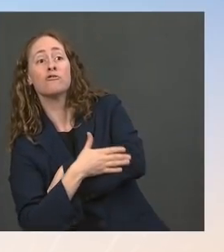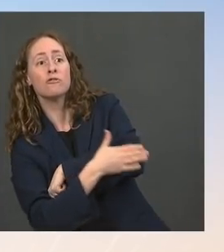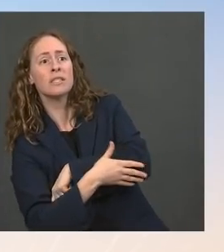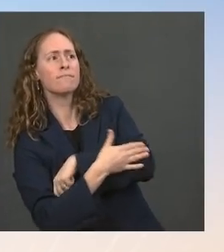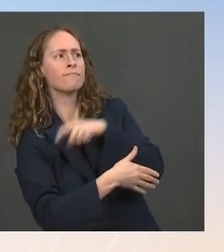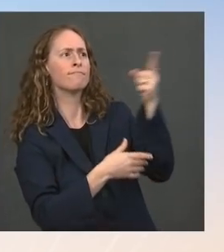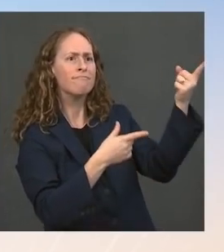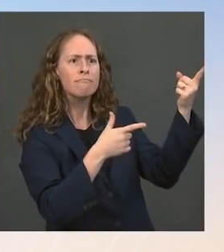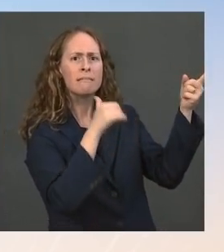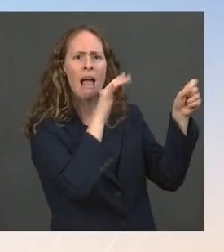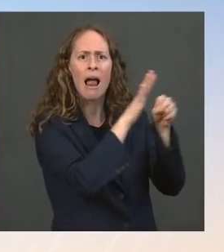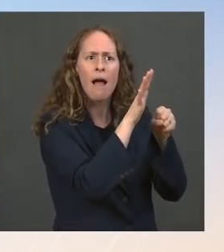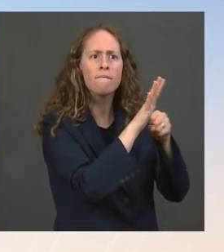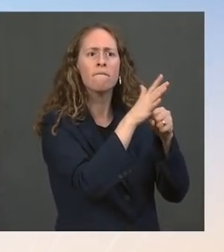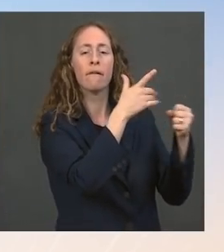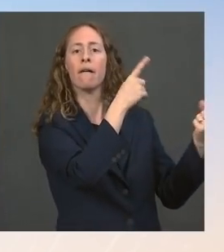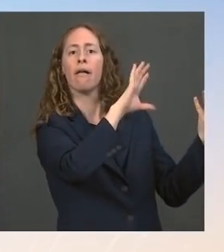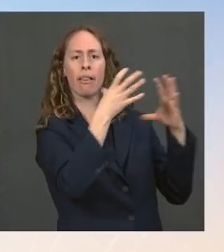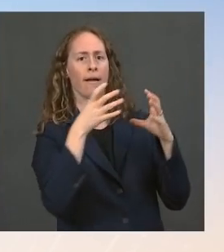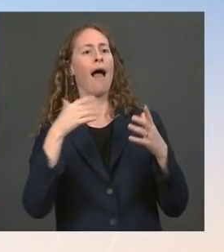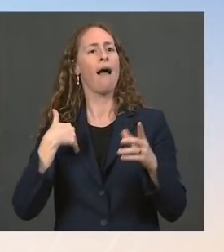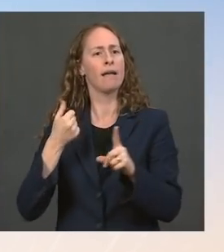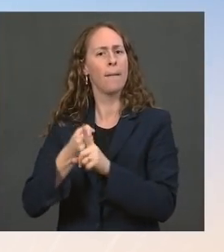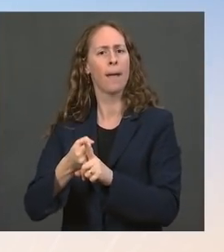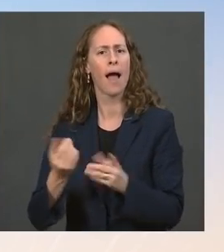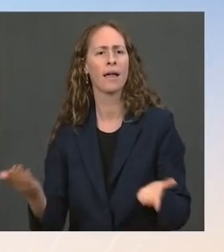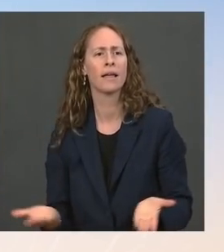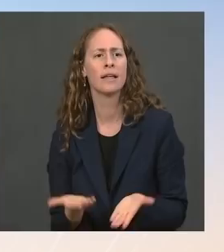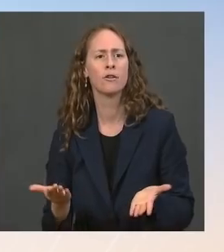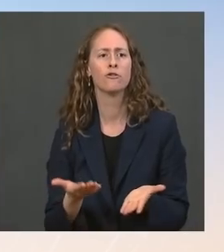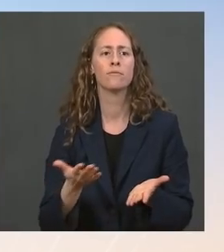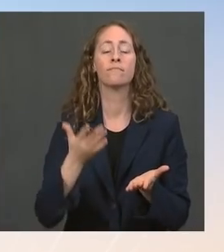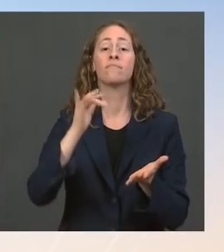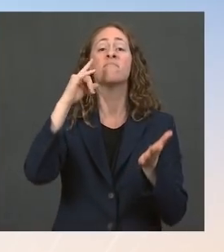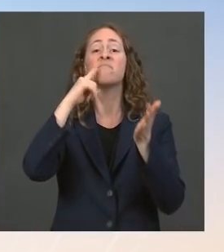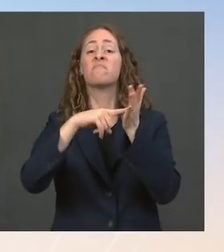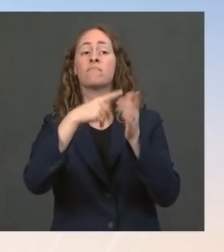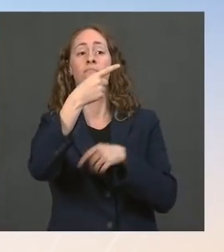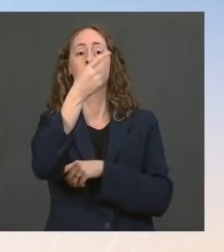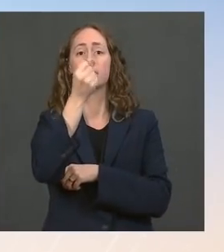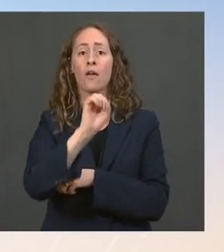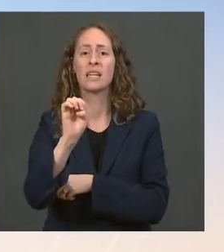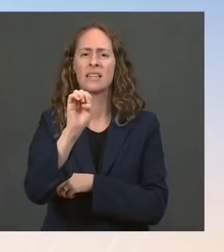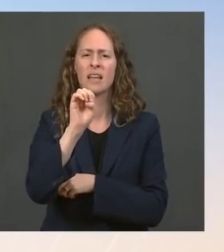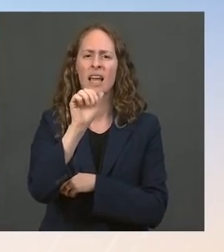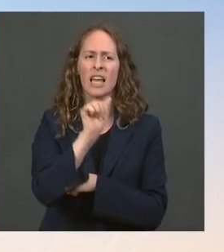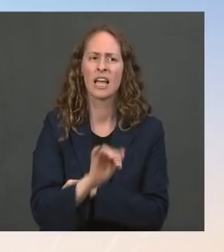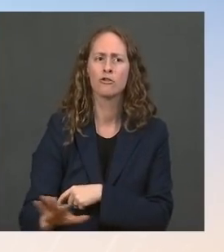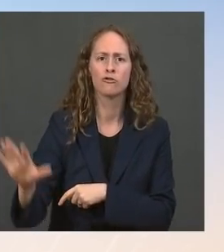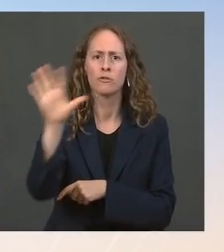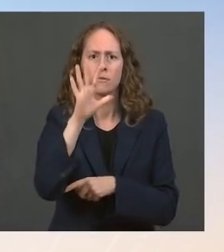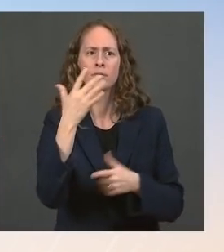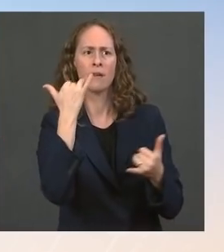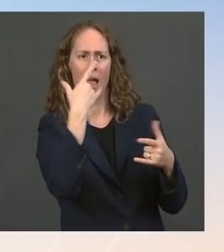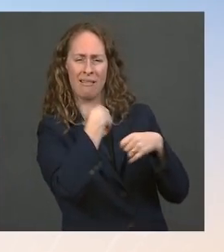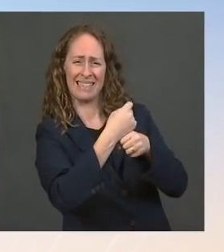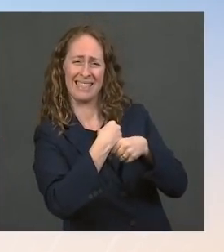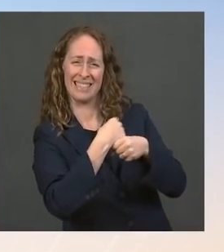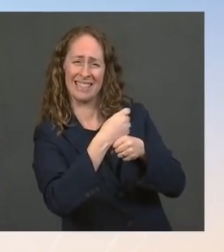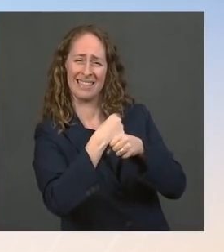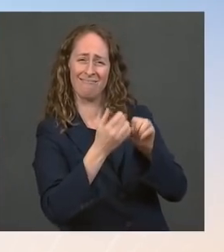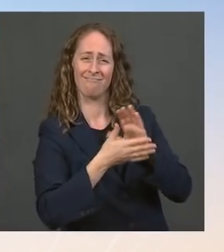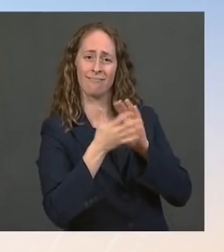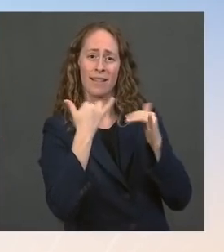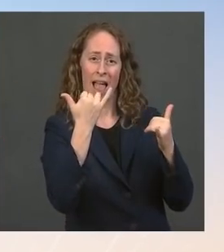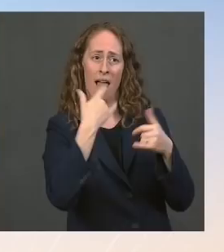working with foreign governments in Southeast Asia and elsewhere to keep critical factories up and running while taking appropriate COVID precautions to support the